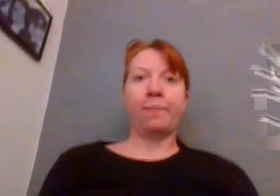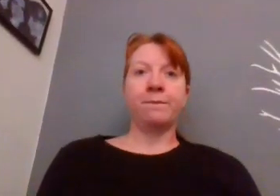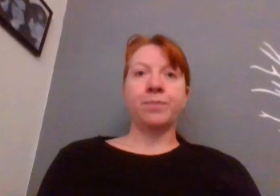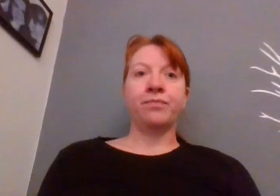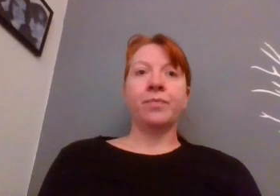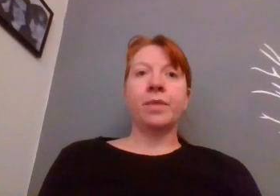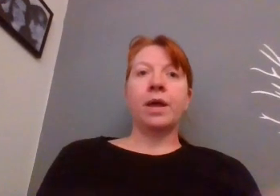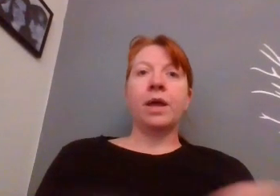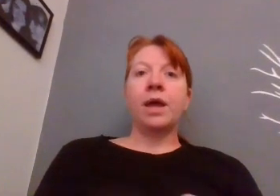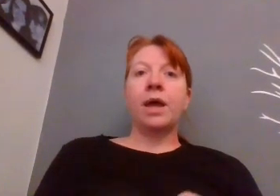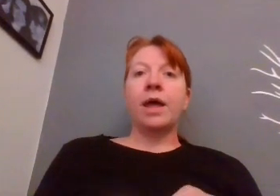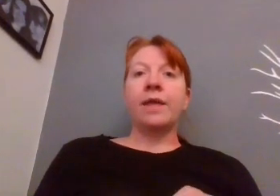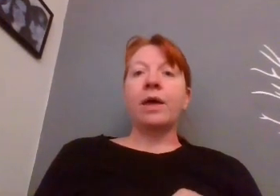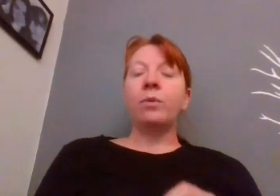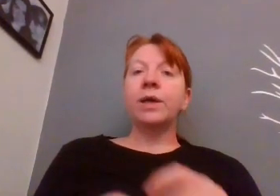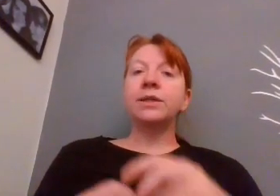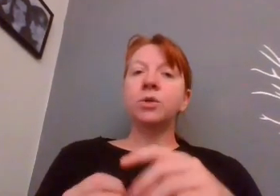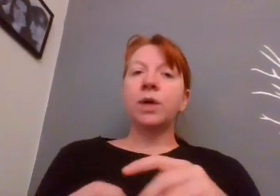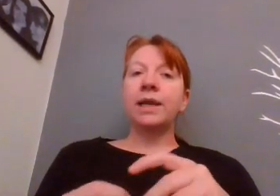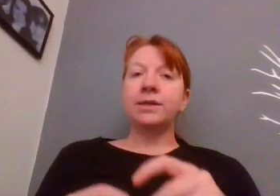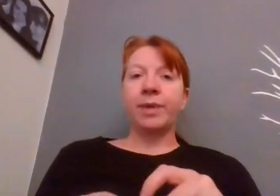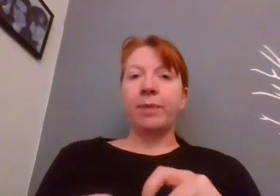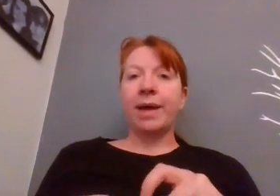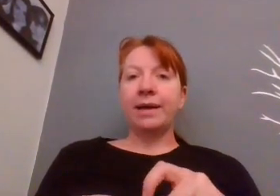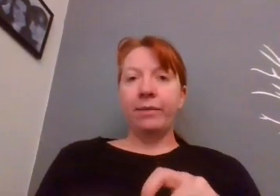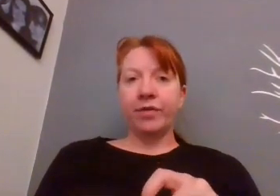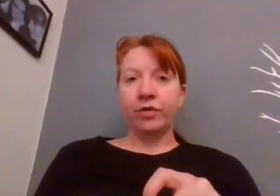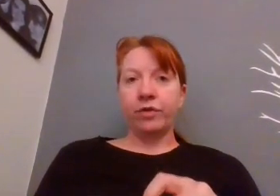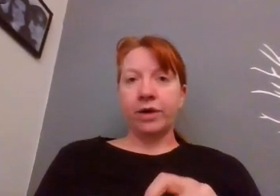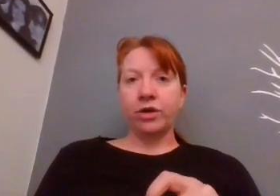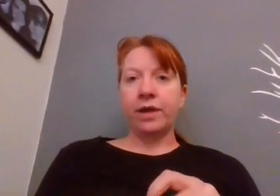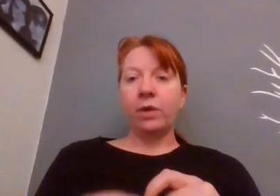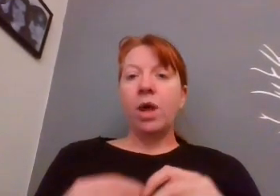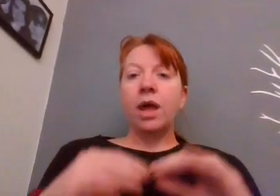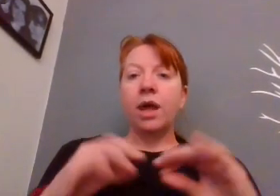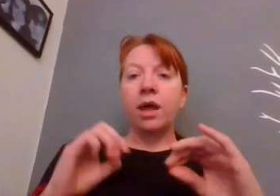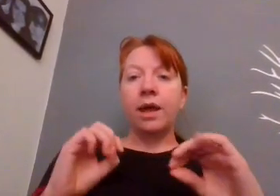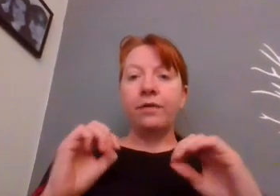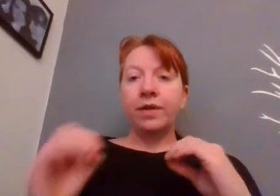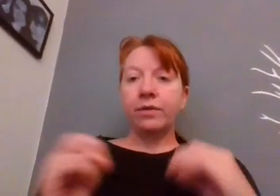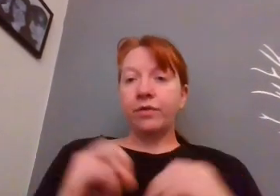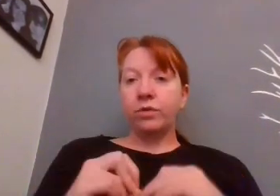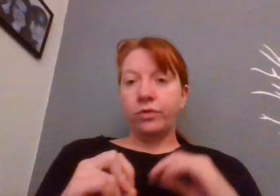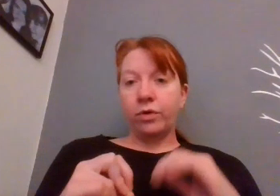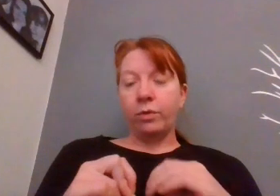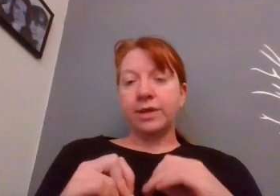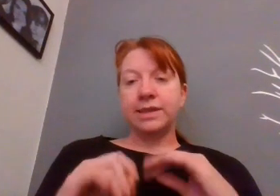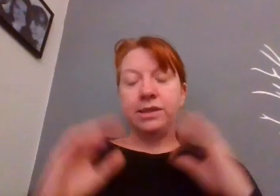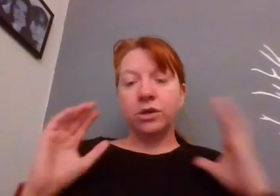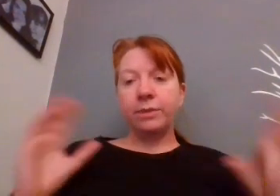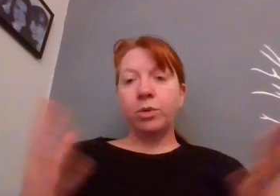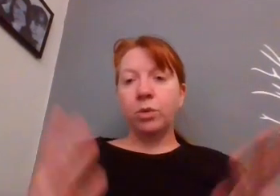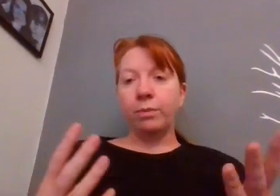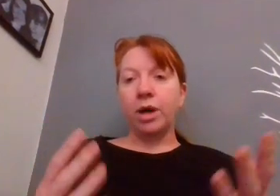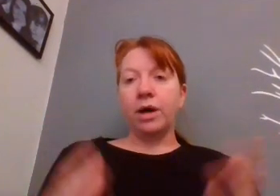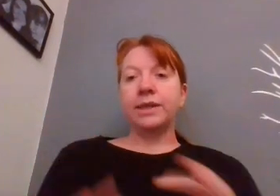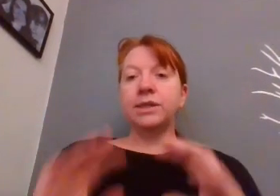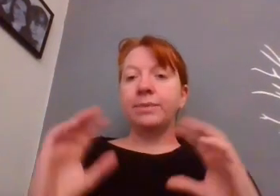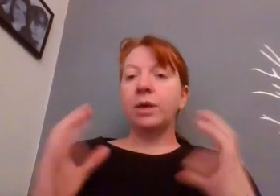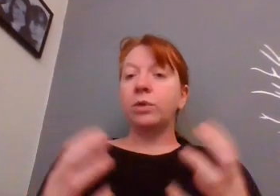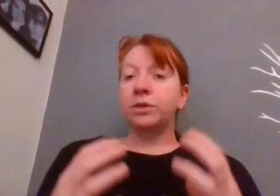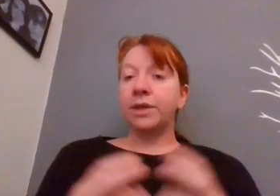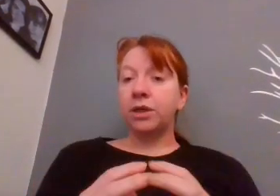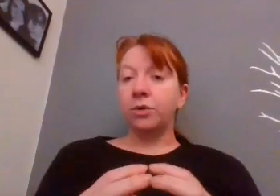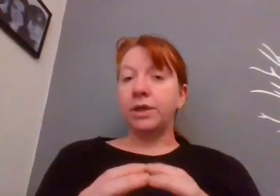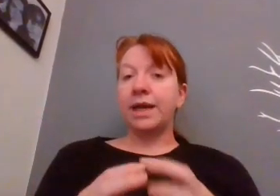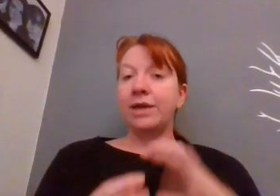Now, we're going to talk a little bit about length contraction. Now, If this confuses you, don't worry, because this is not an important part. It's